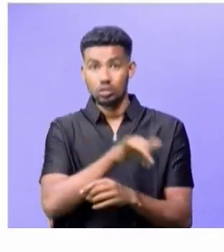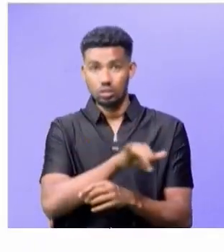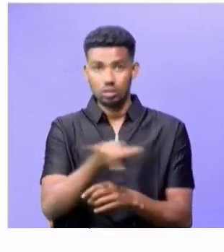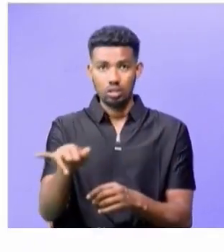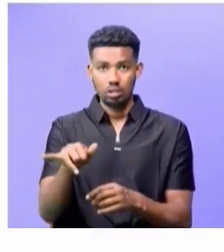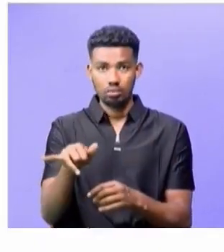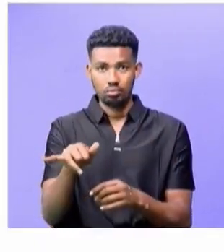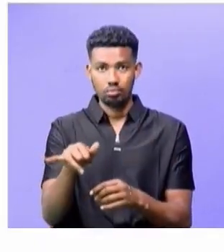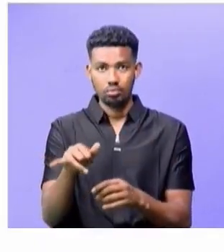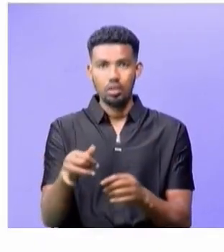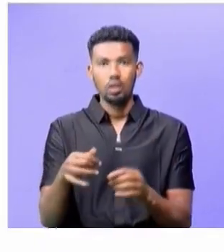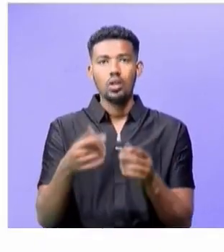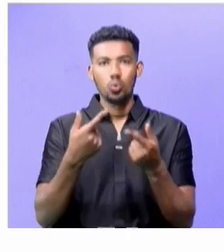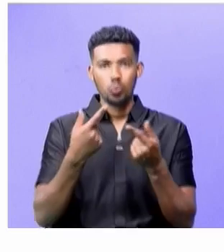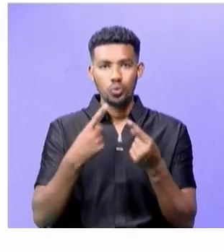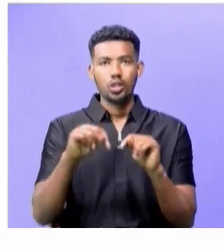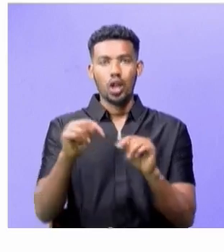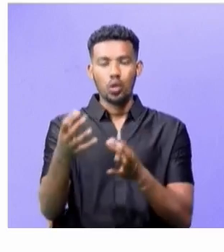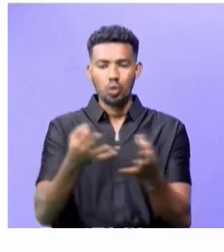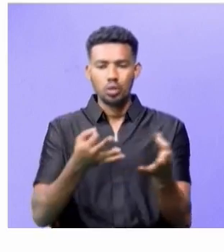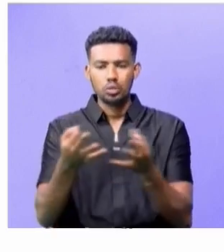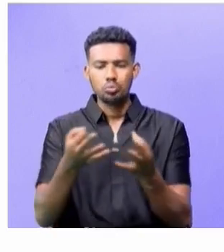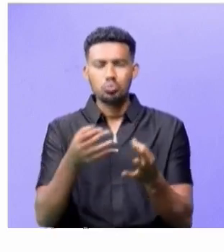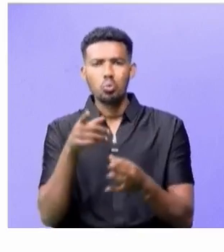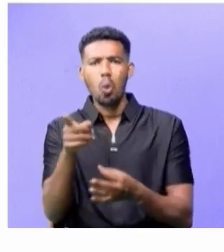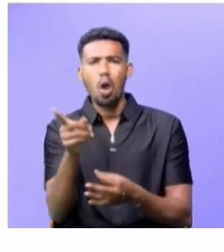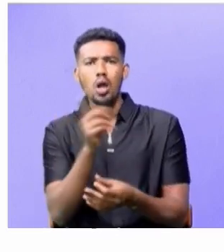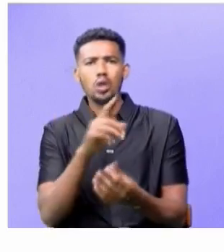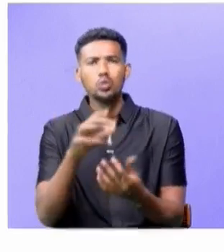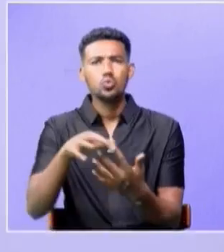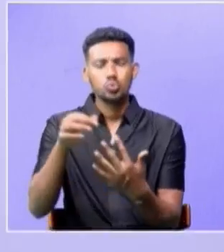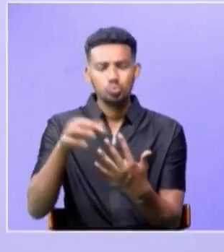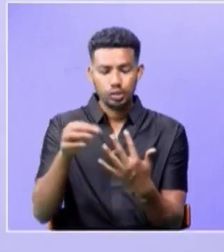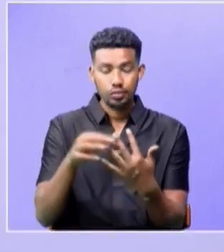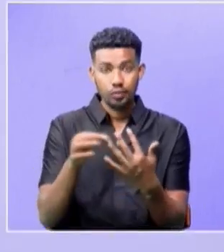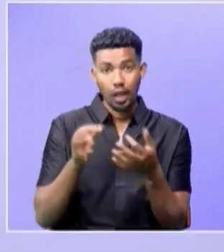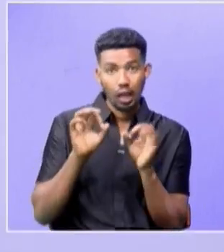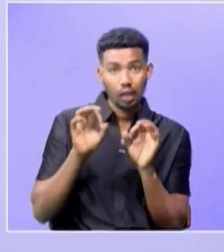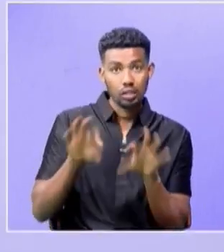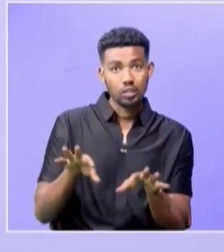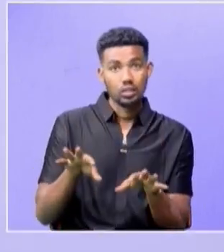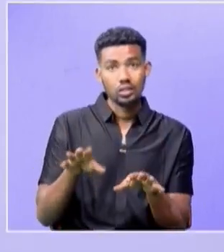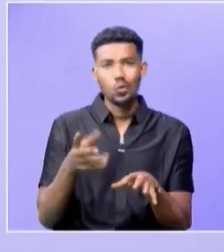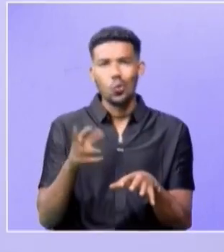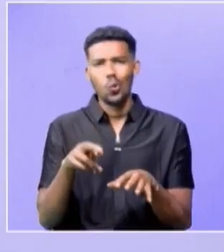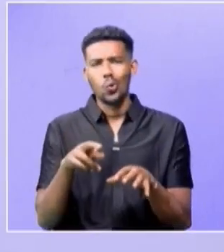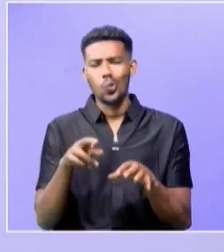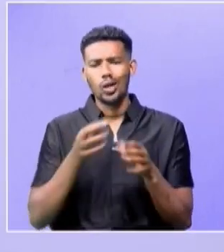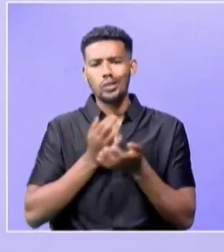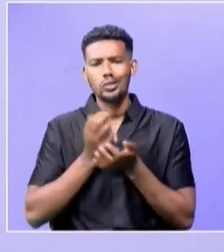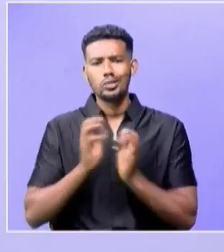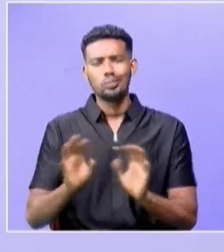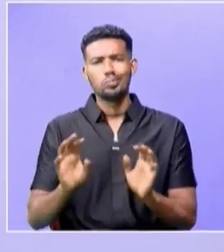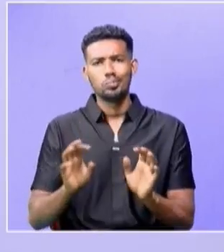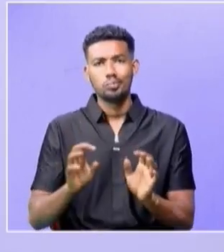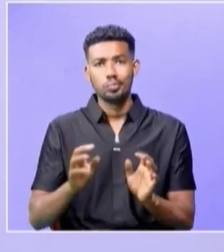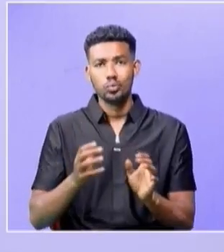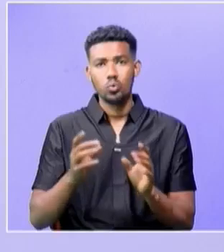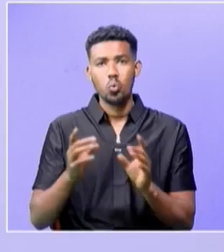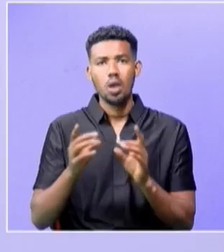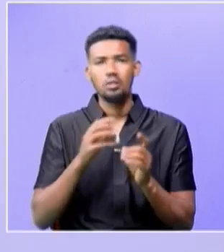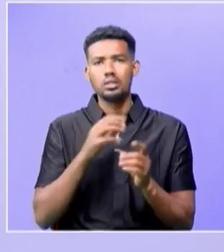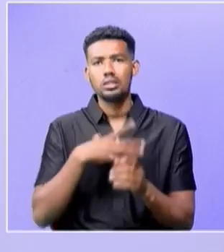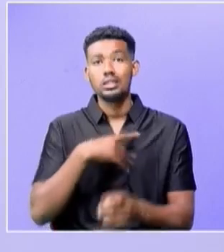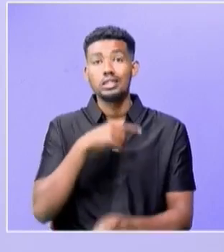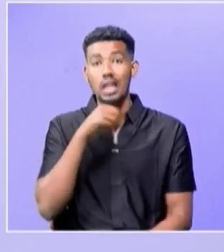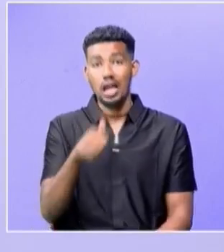when we try to express what you don't prefer, we just use don't like or hate or dislike. So I don't like